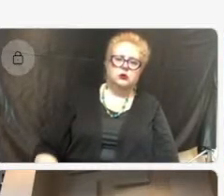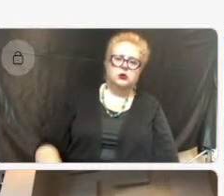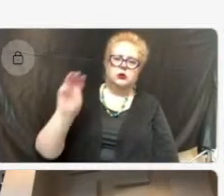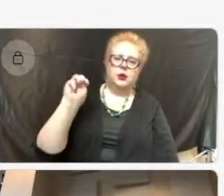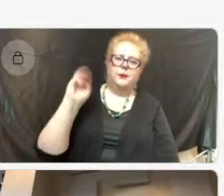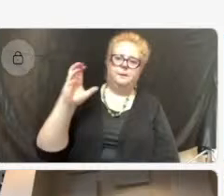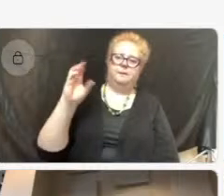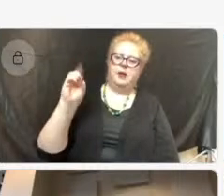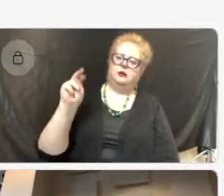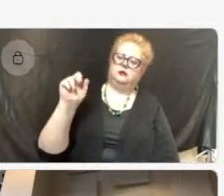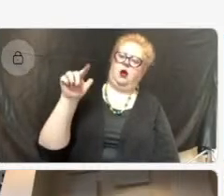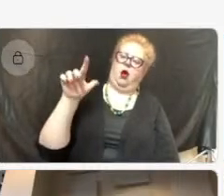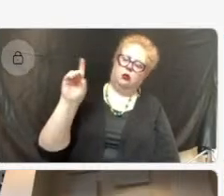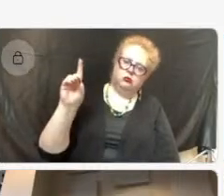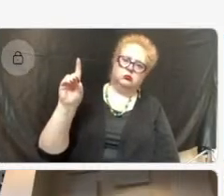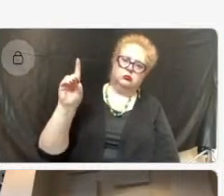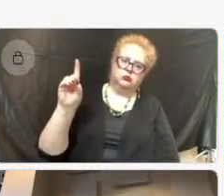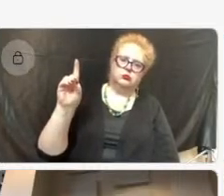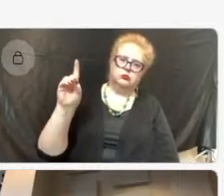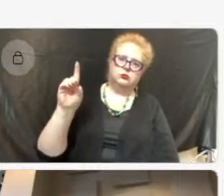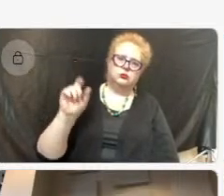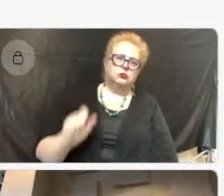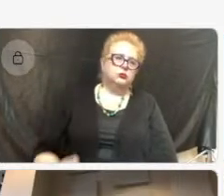Commissioner McDonald?